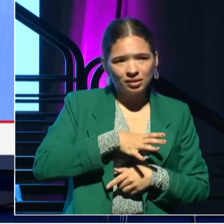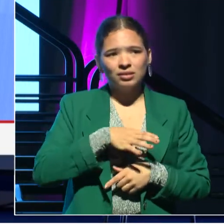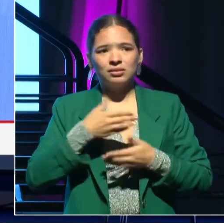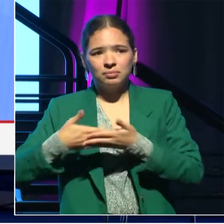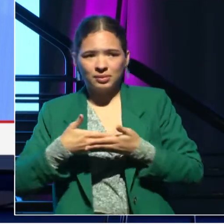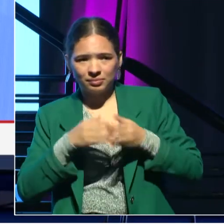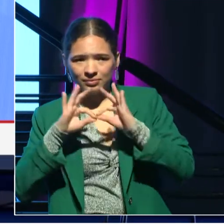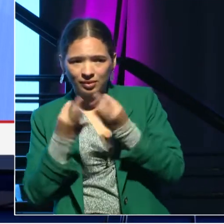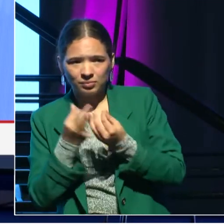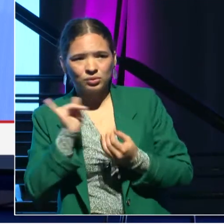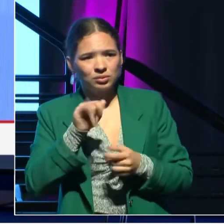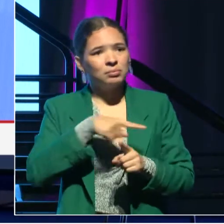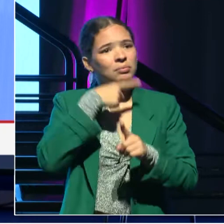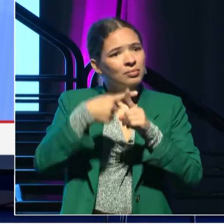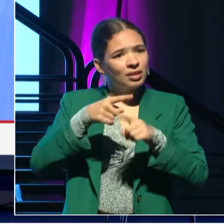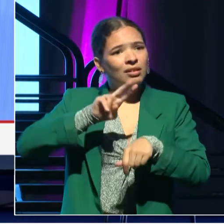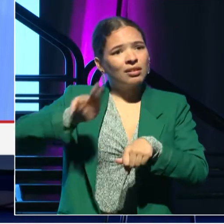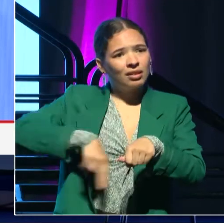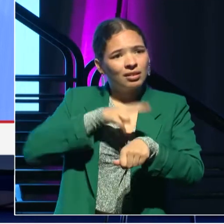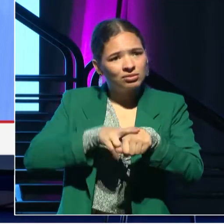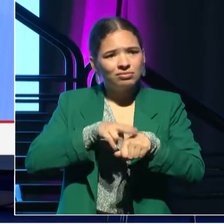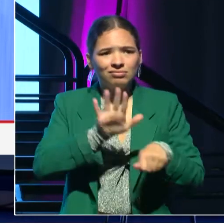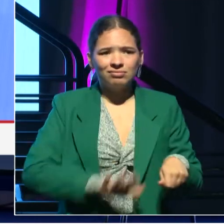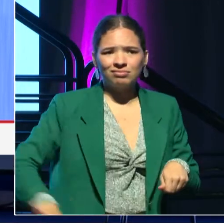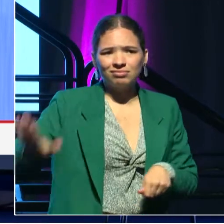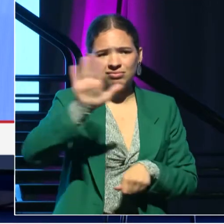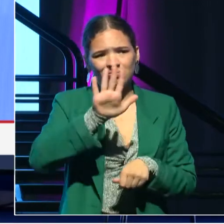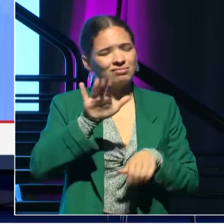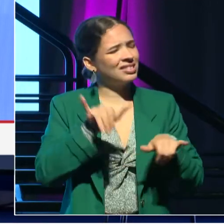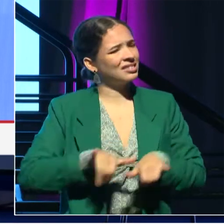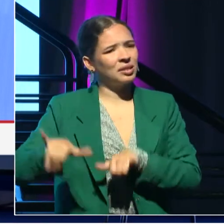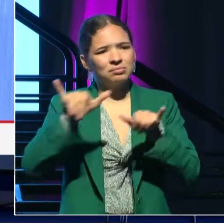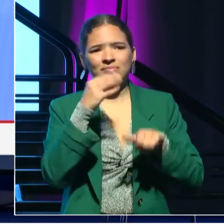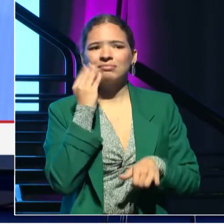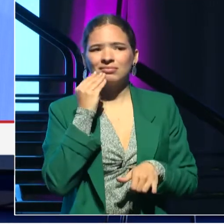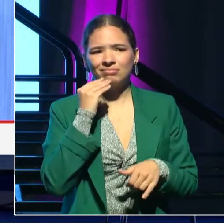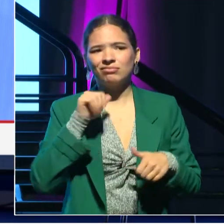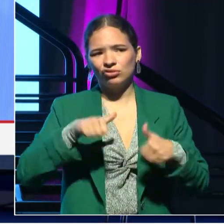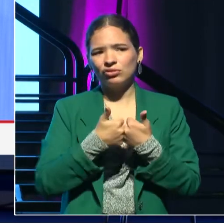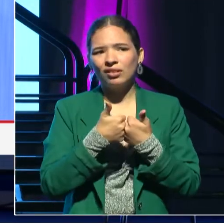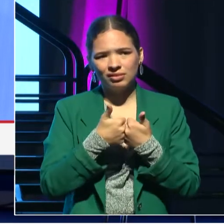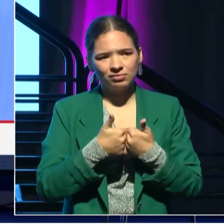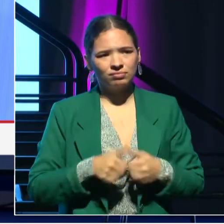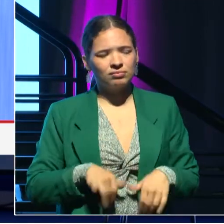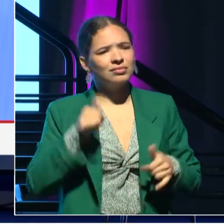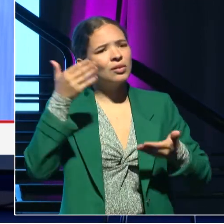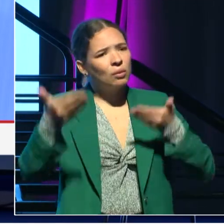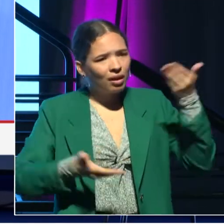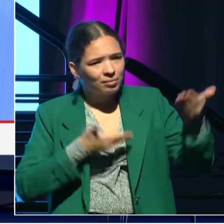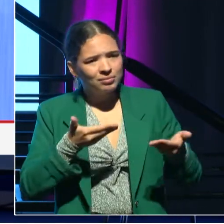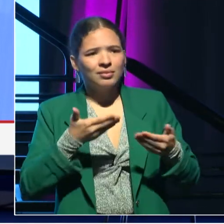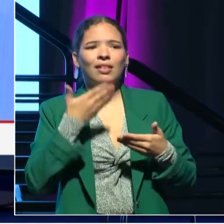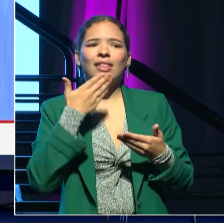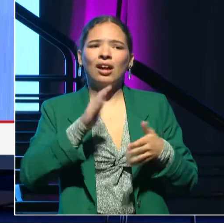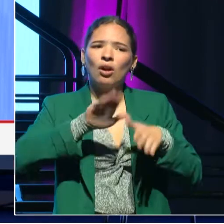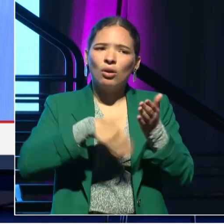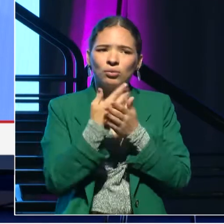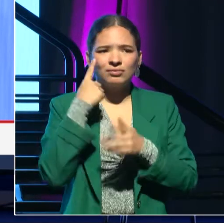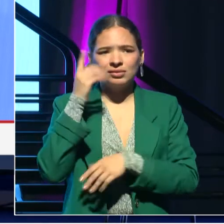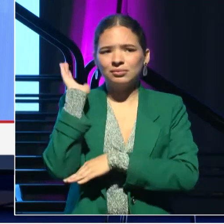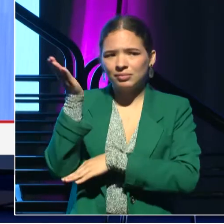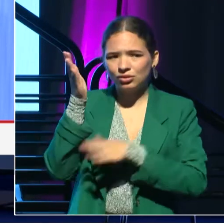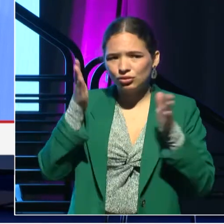nation's women and families. I want to welcome and thank all of our speakers who are distinguished,